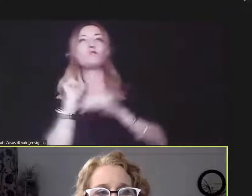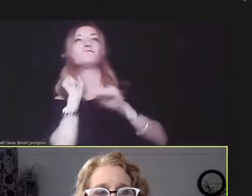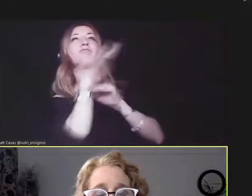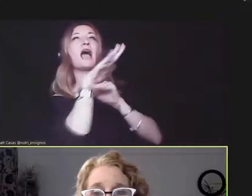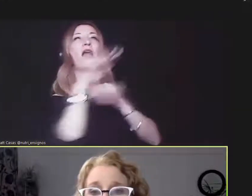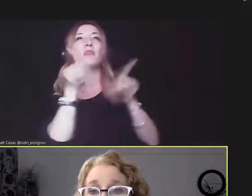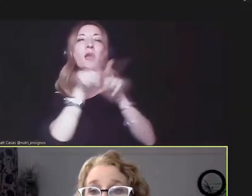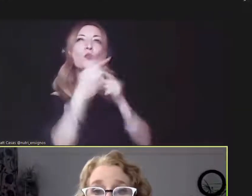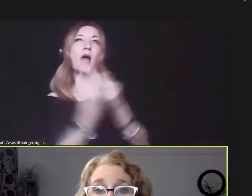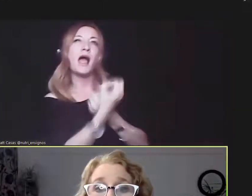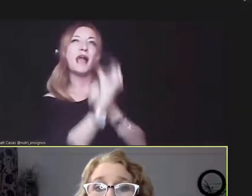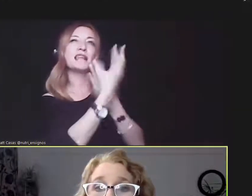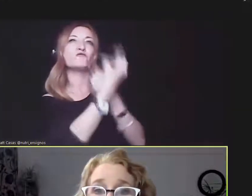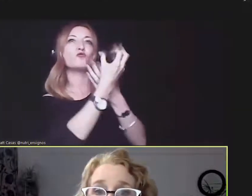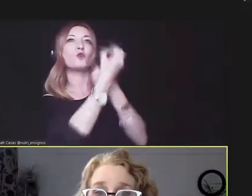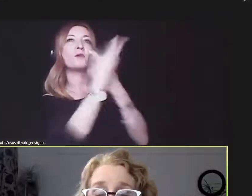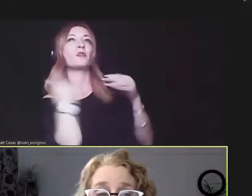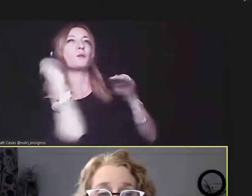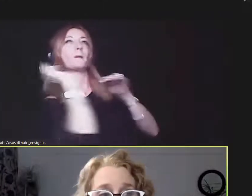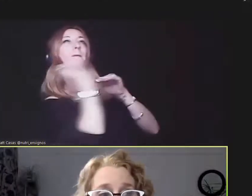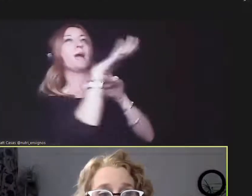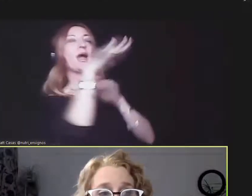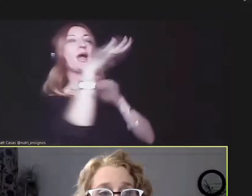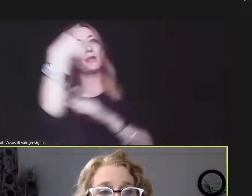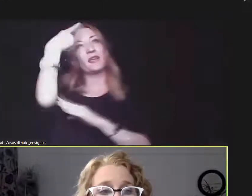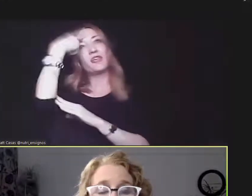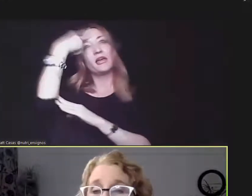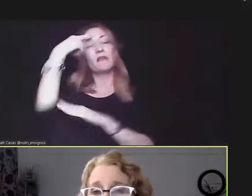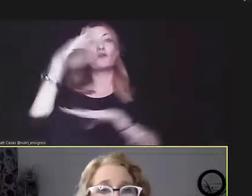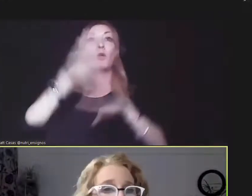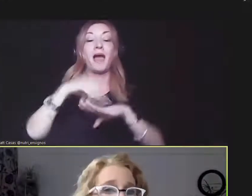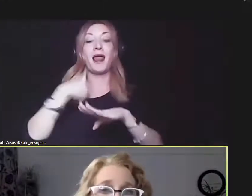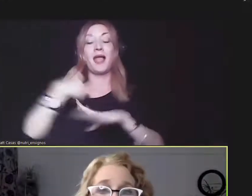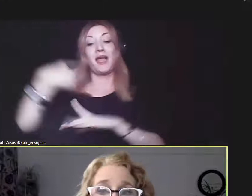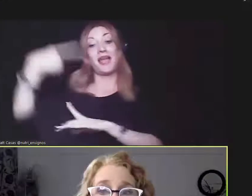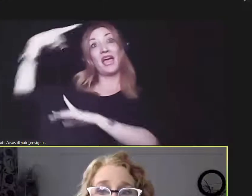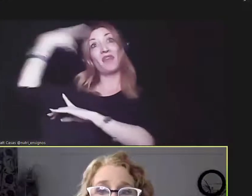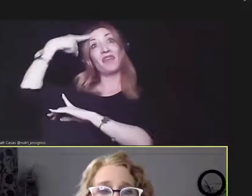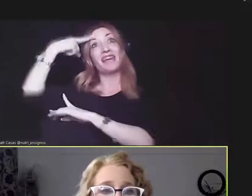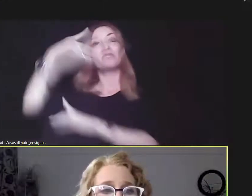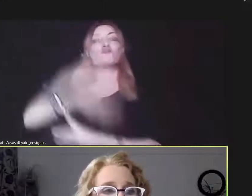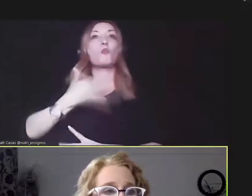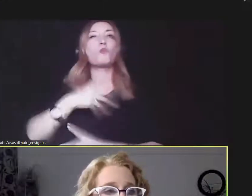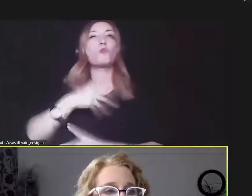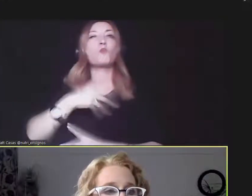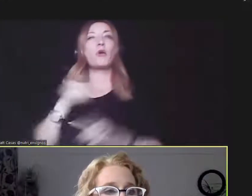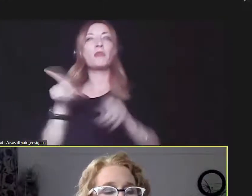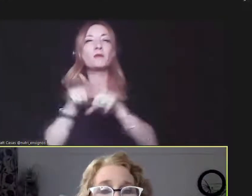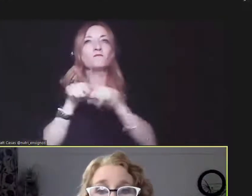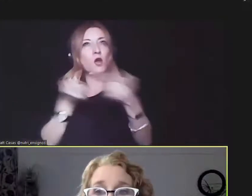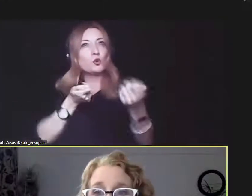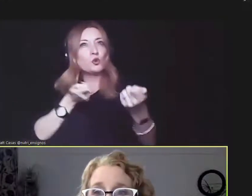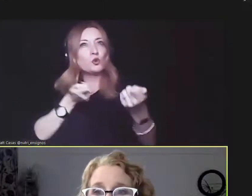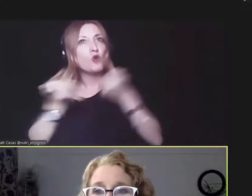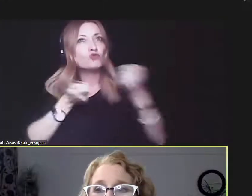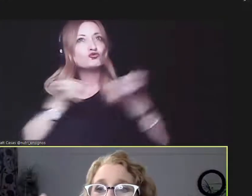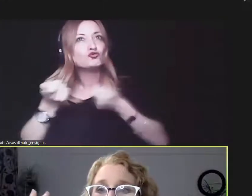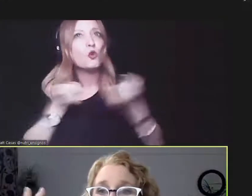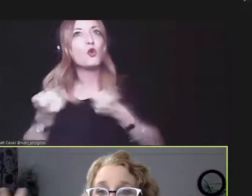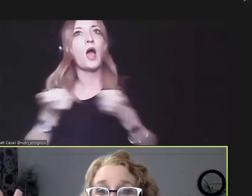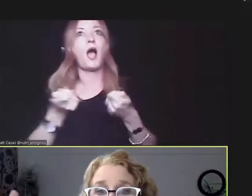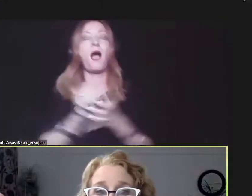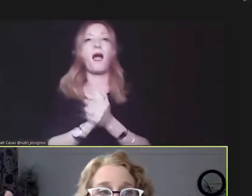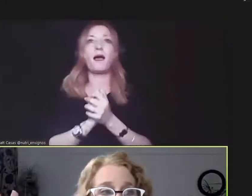psychological processes as well as mental processes such as learning, memory,